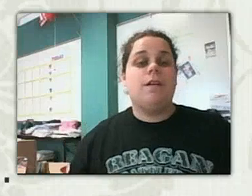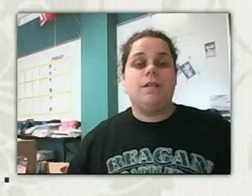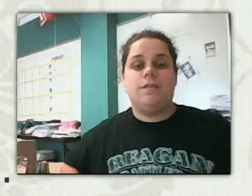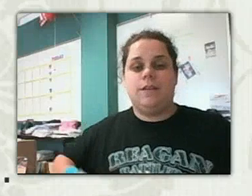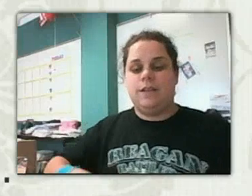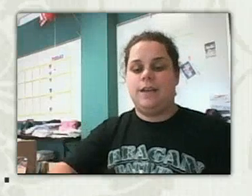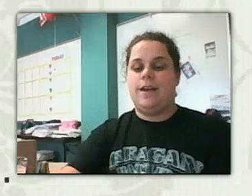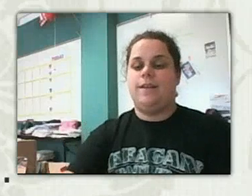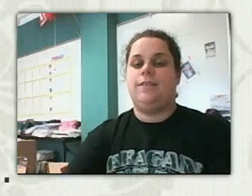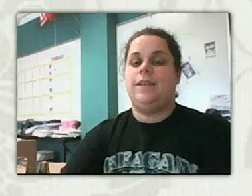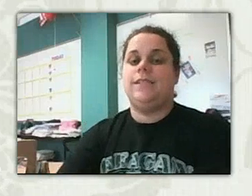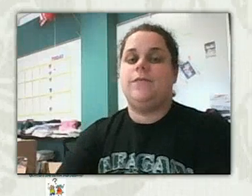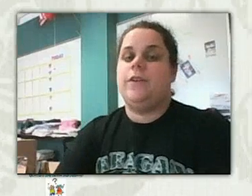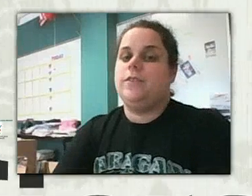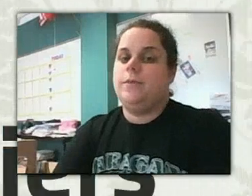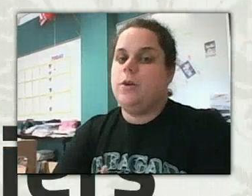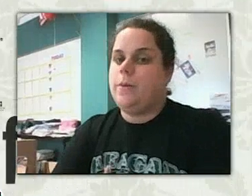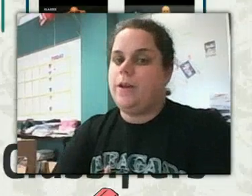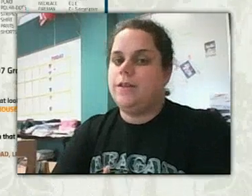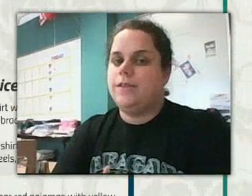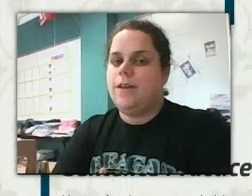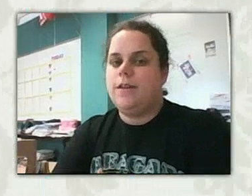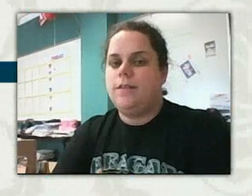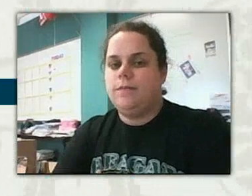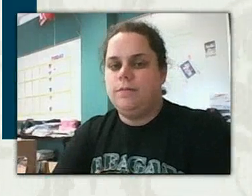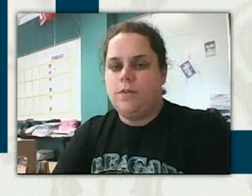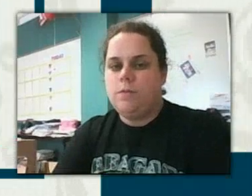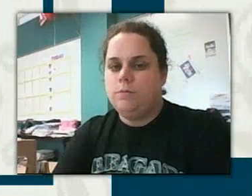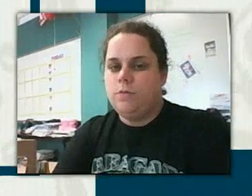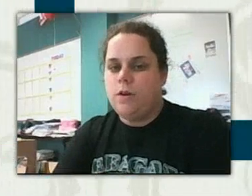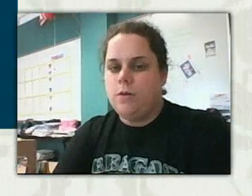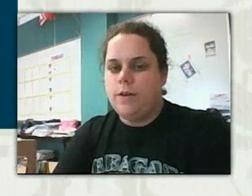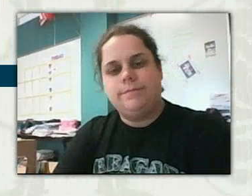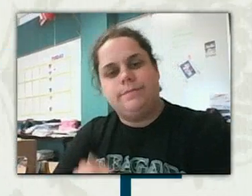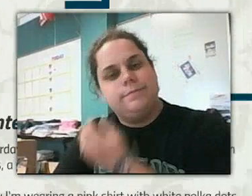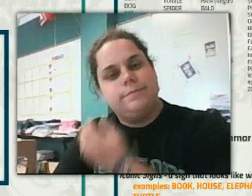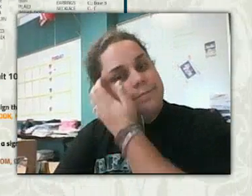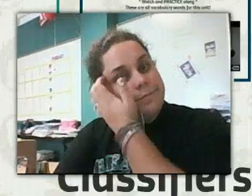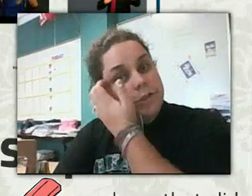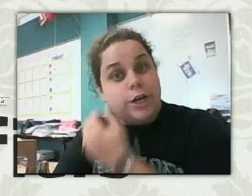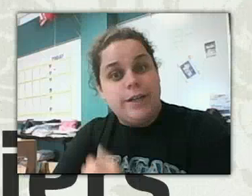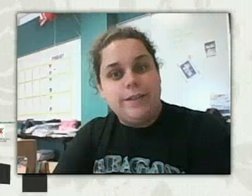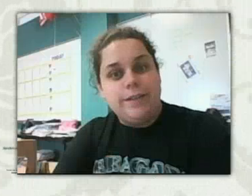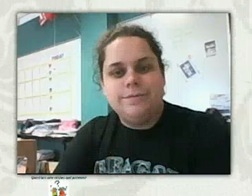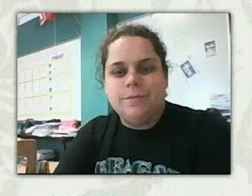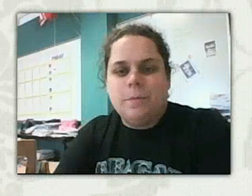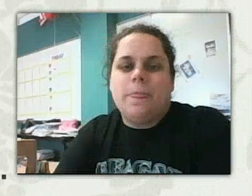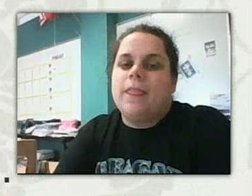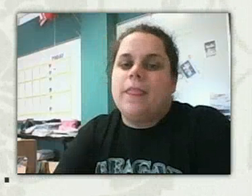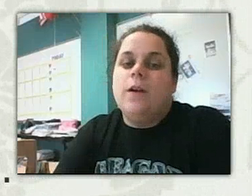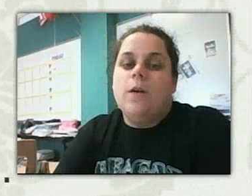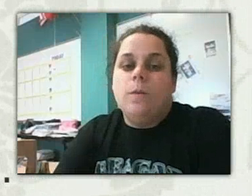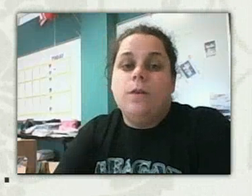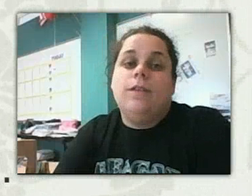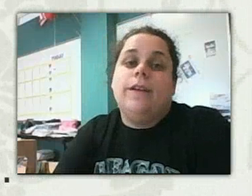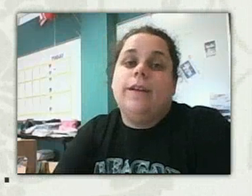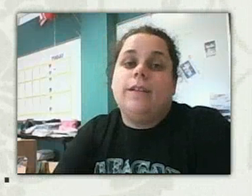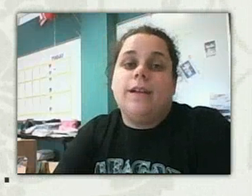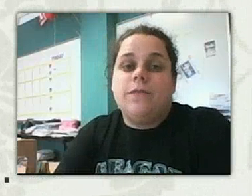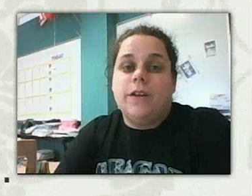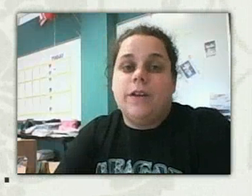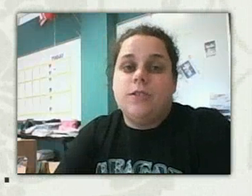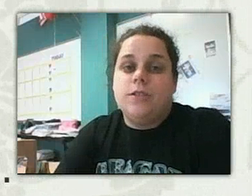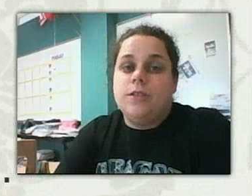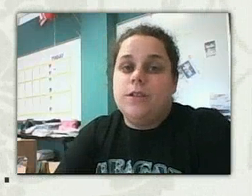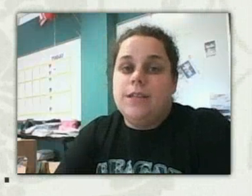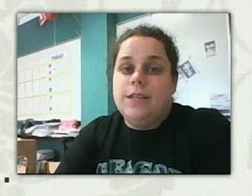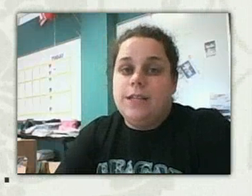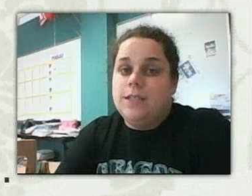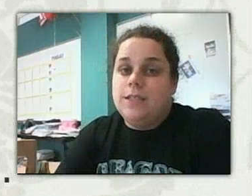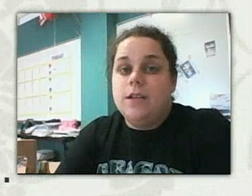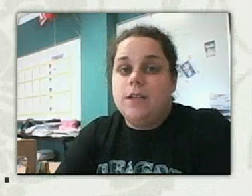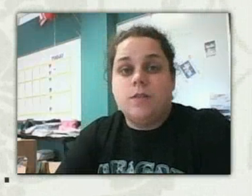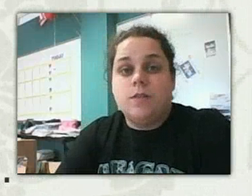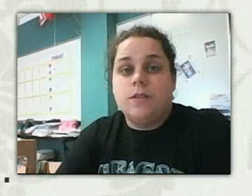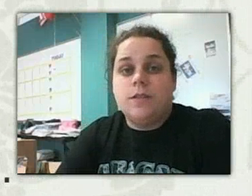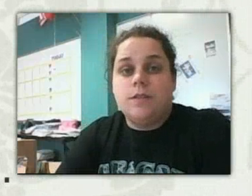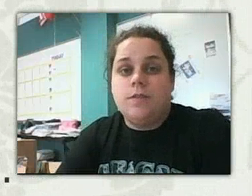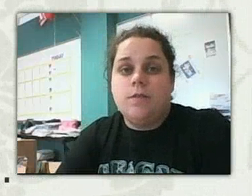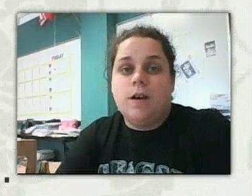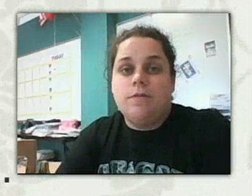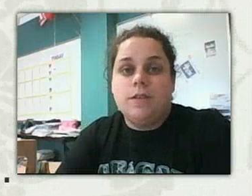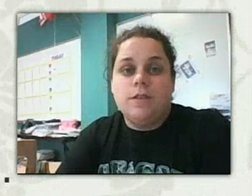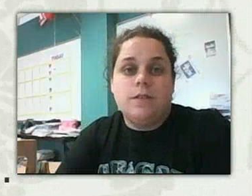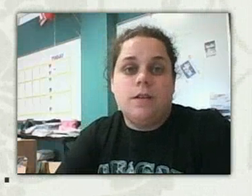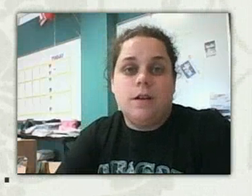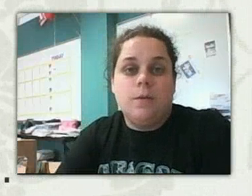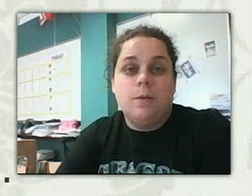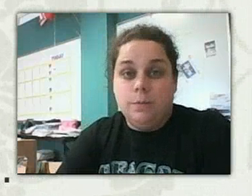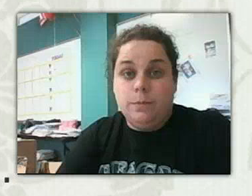Hi, we are looking at classifiers. Let me go back a slide. Nope, wrong way. Sorry. We're looking at classifiers. You're going to need to take notes on